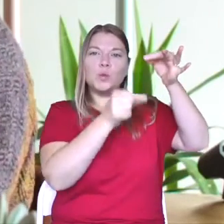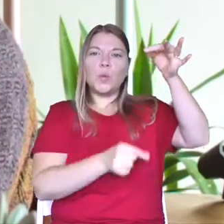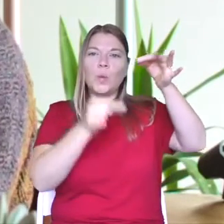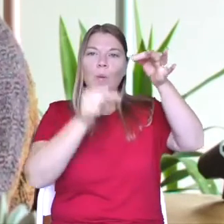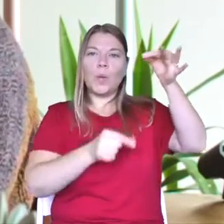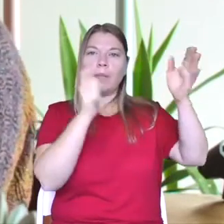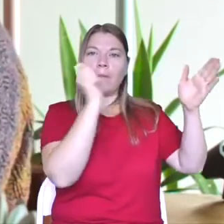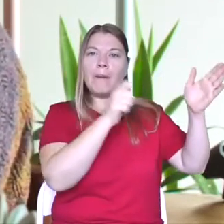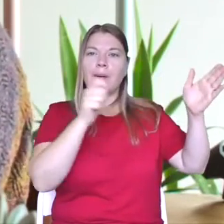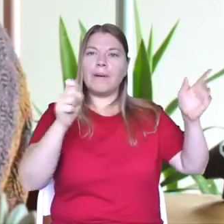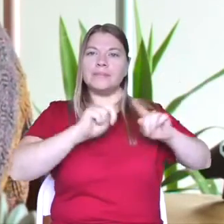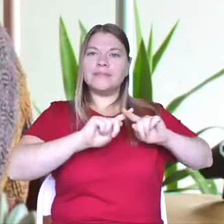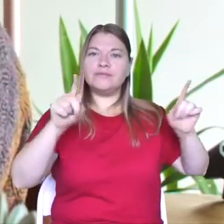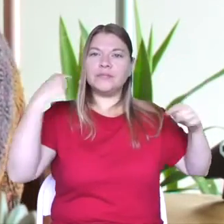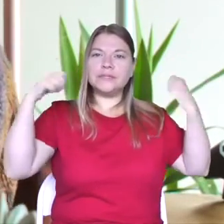mallet, like this.